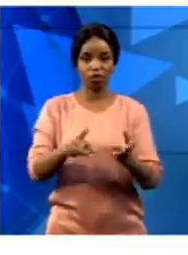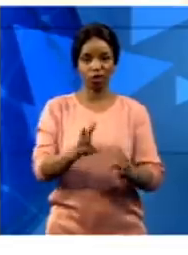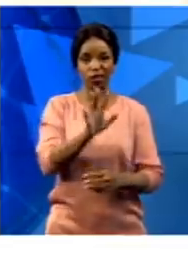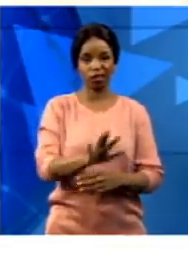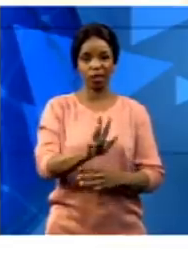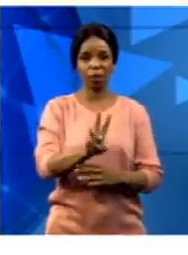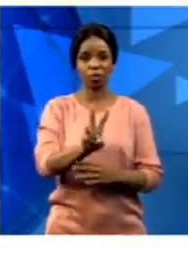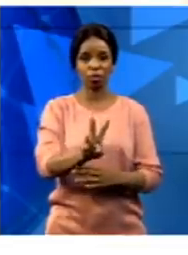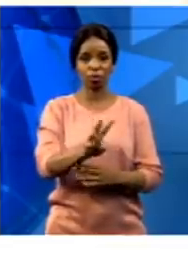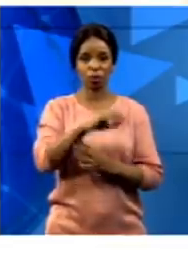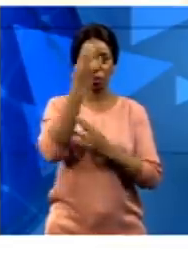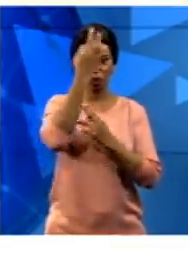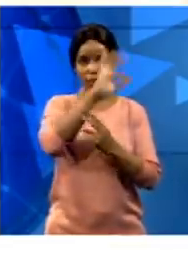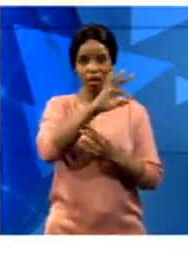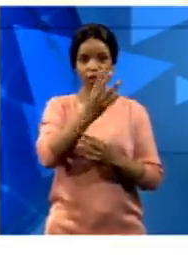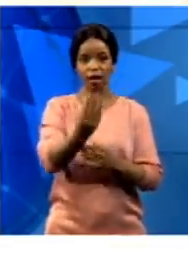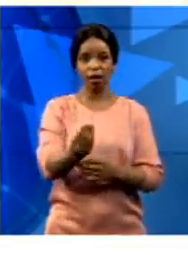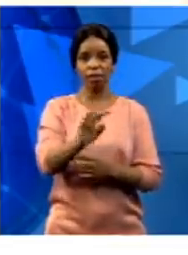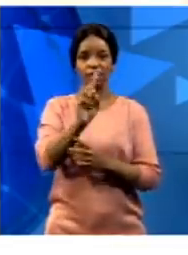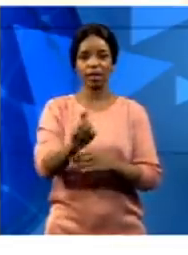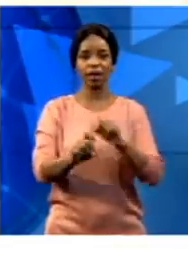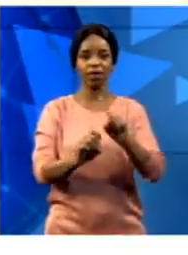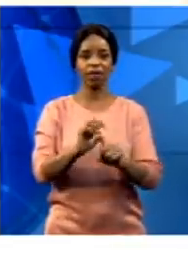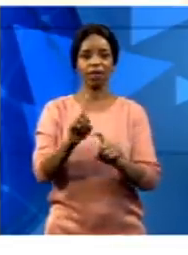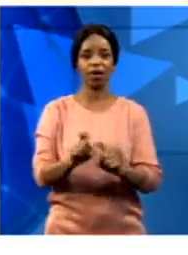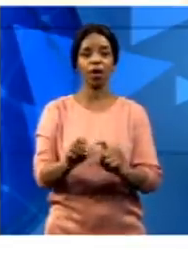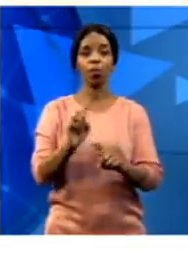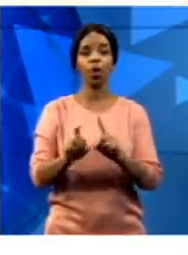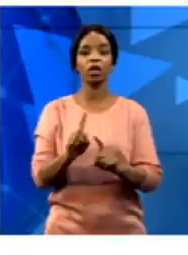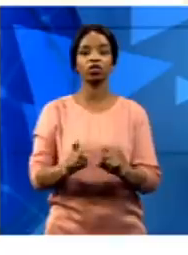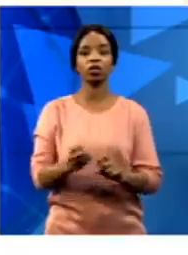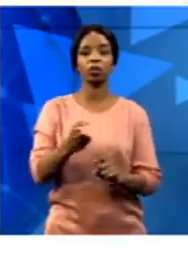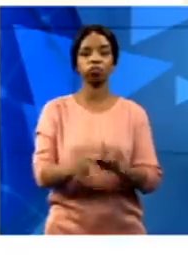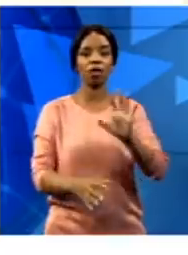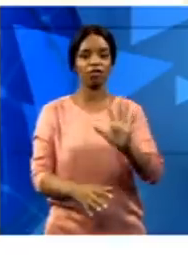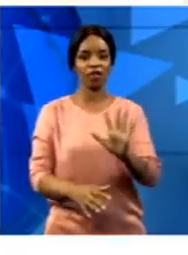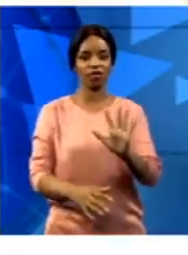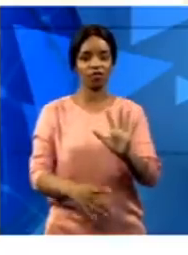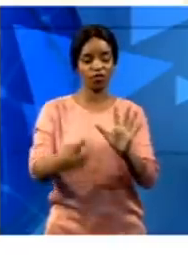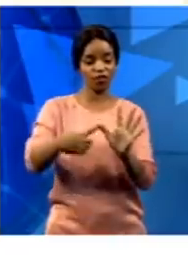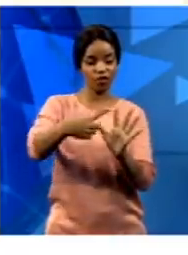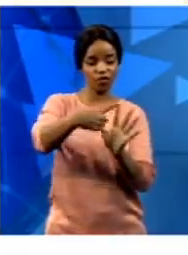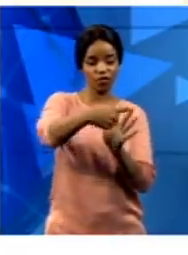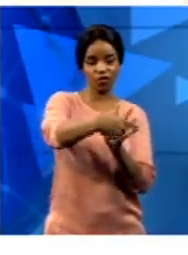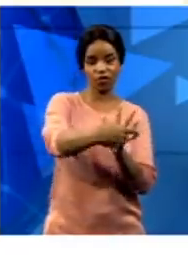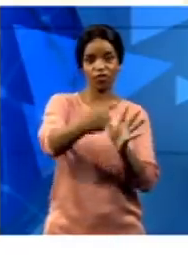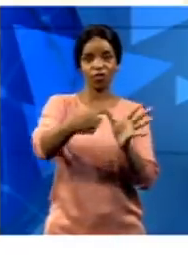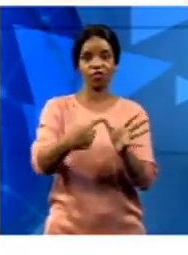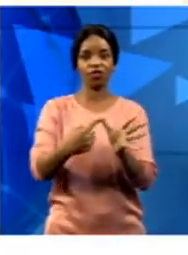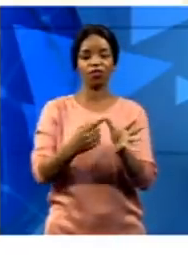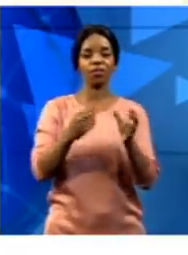Leanne, to complete the survey. There's only 5 questions. They ask about the size of your business, the number of your